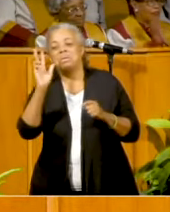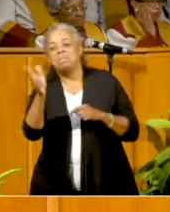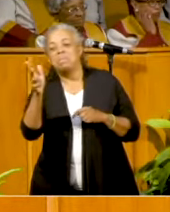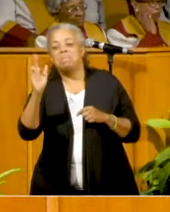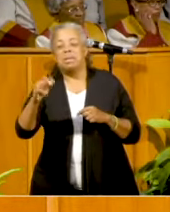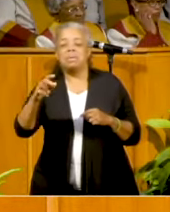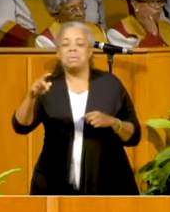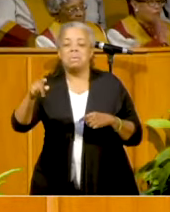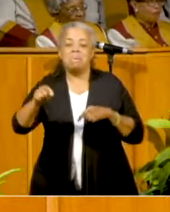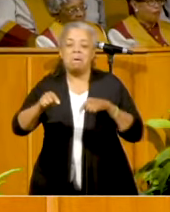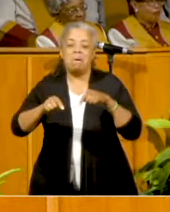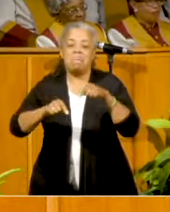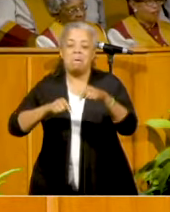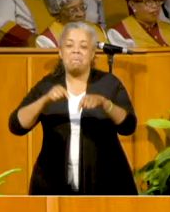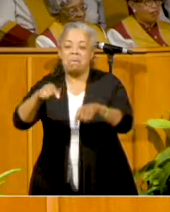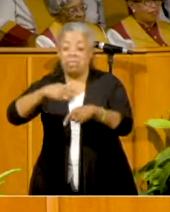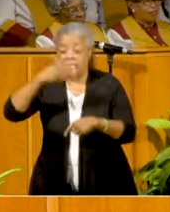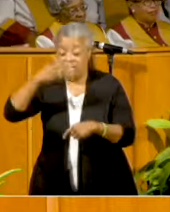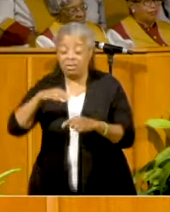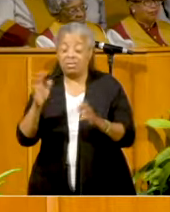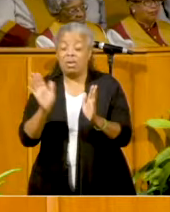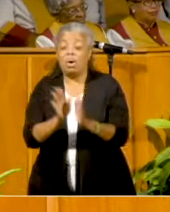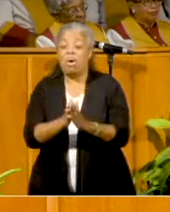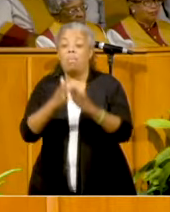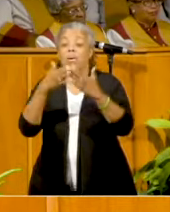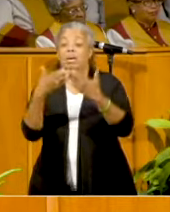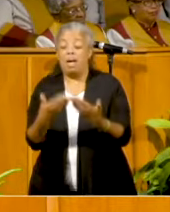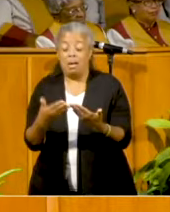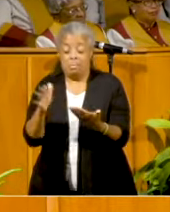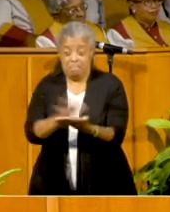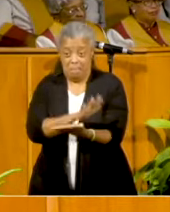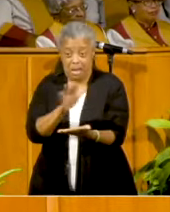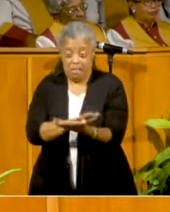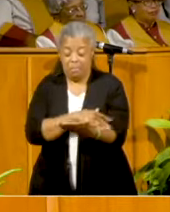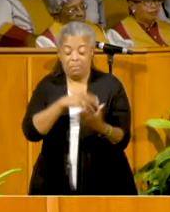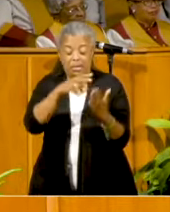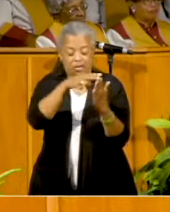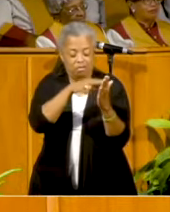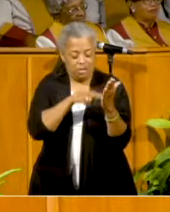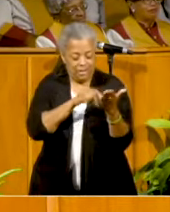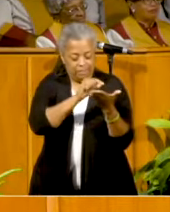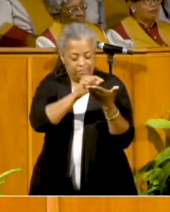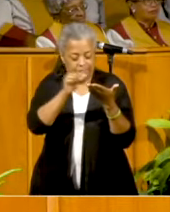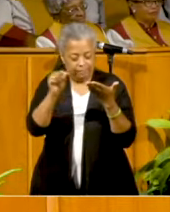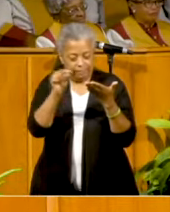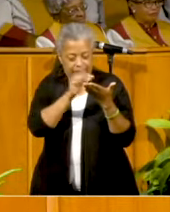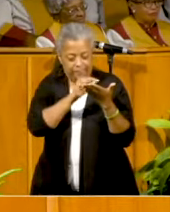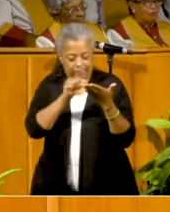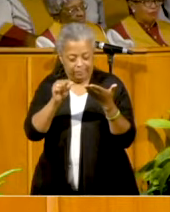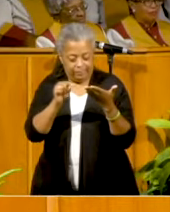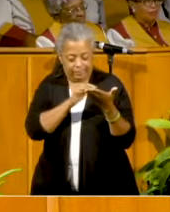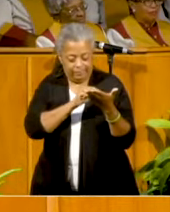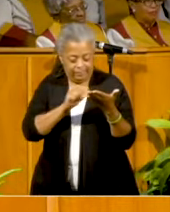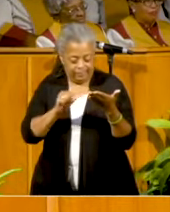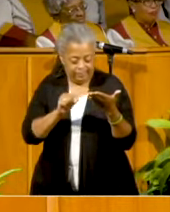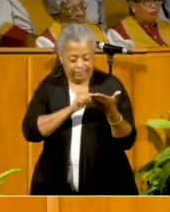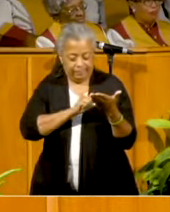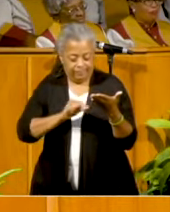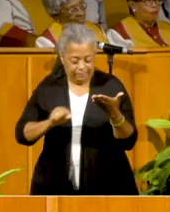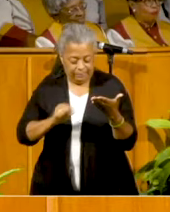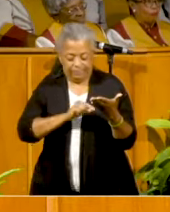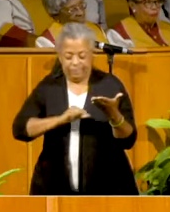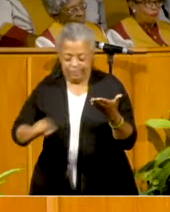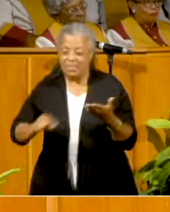to the front. She'd open up that bulletin and read every word of